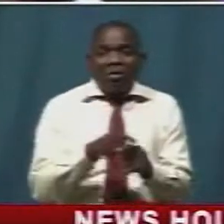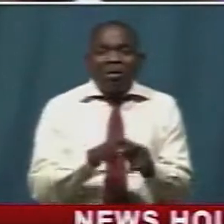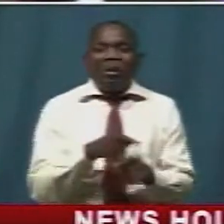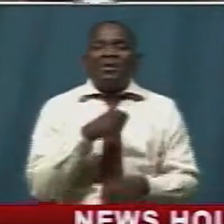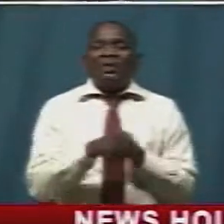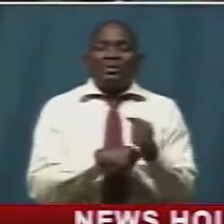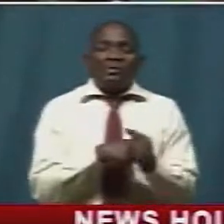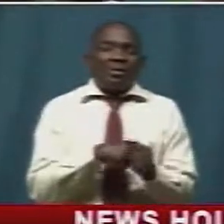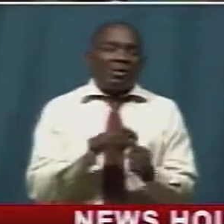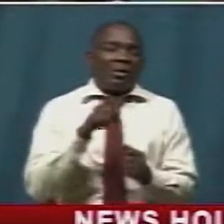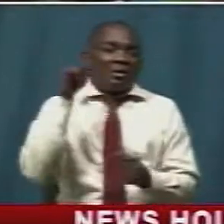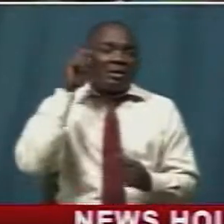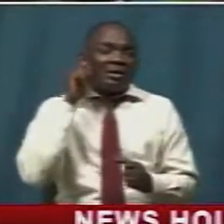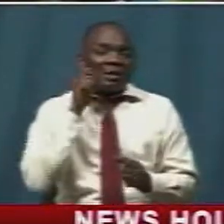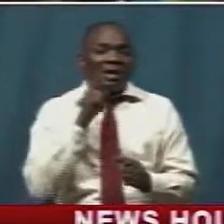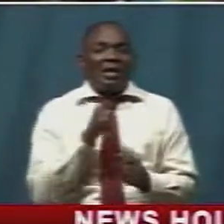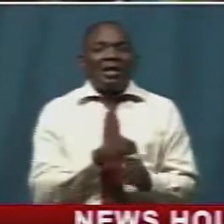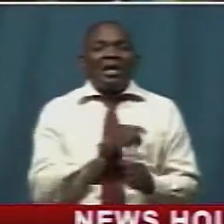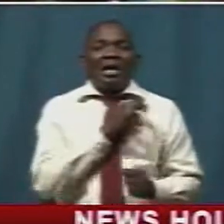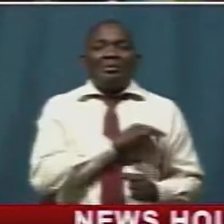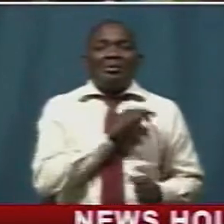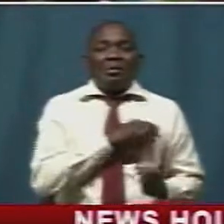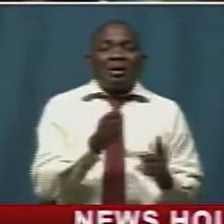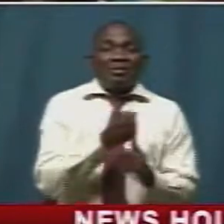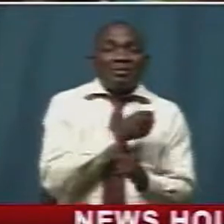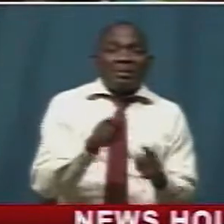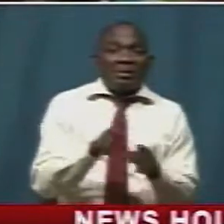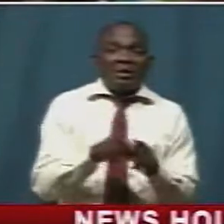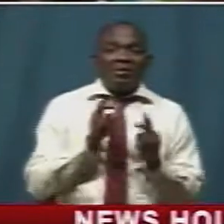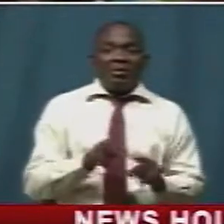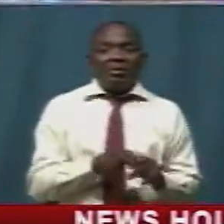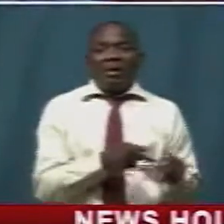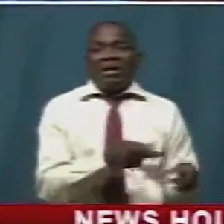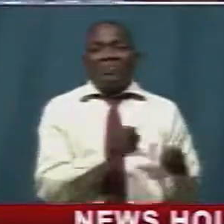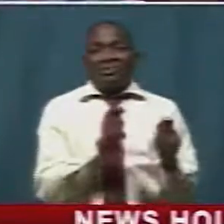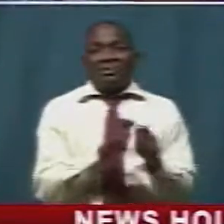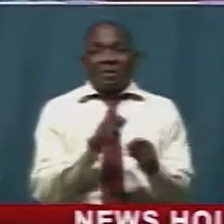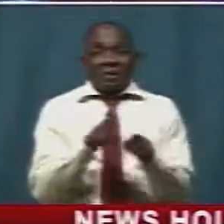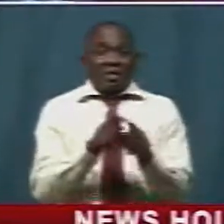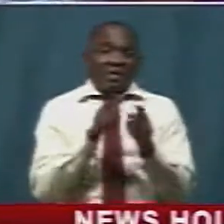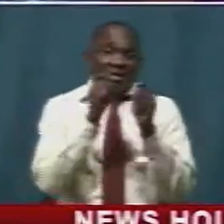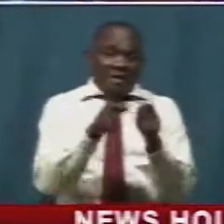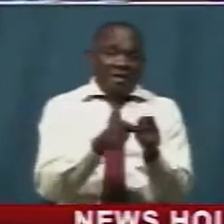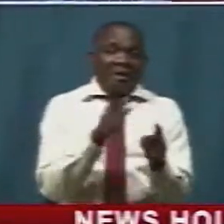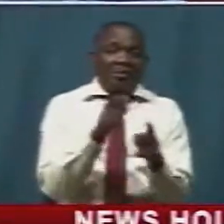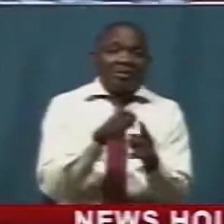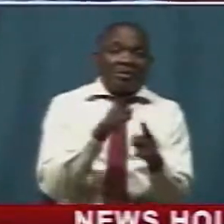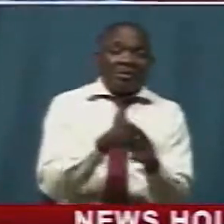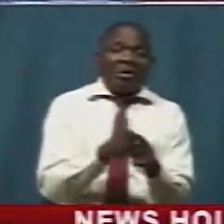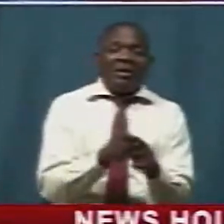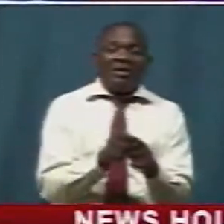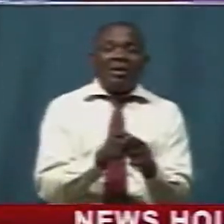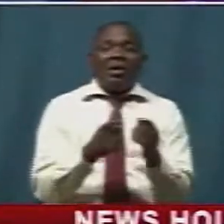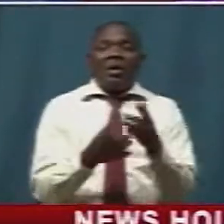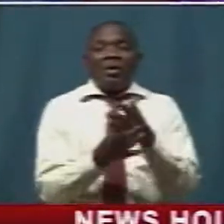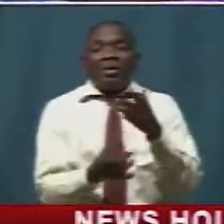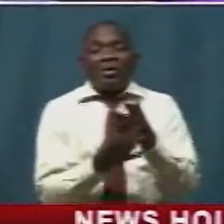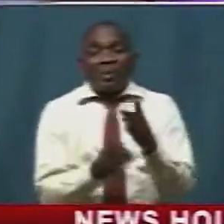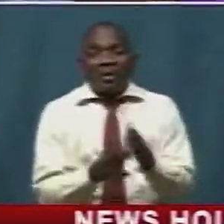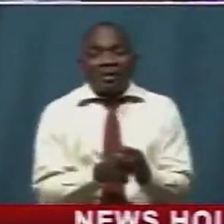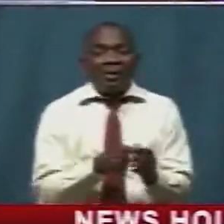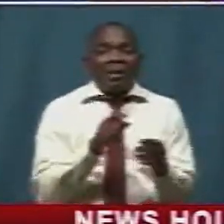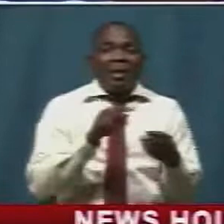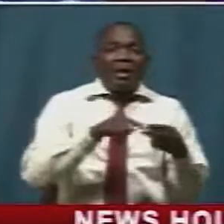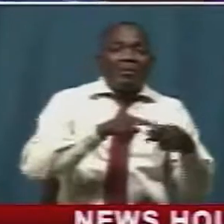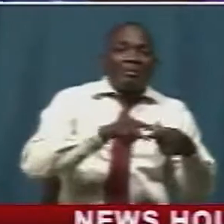suffered sexual and emotional abuse and human trafficking. She donated rice, cartons of oil, bags of